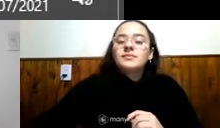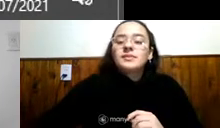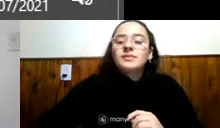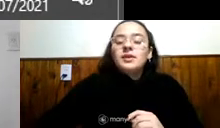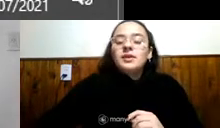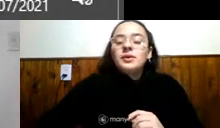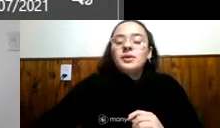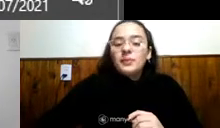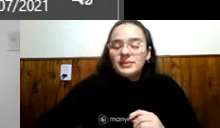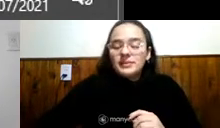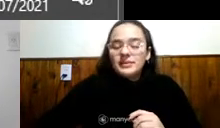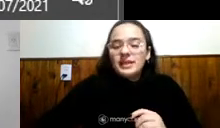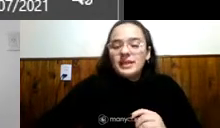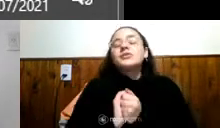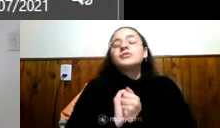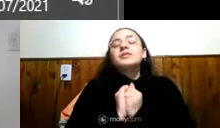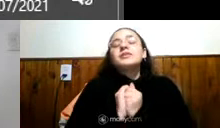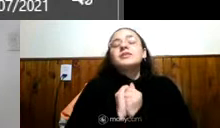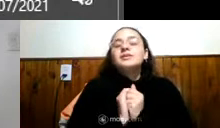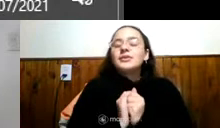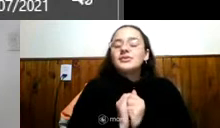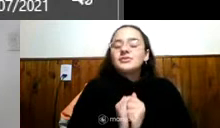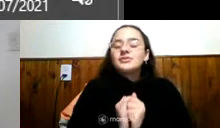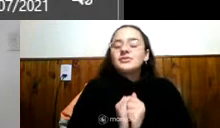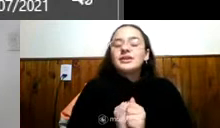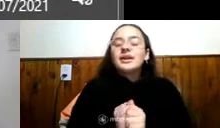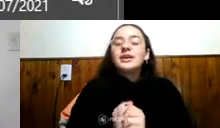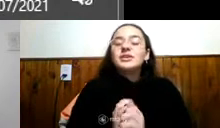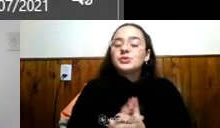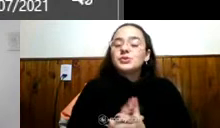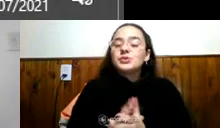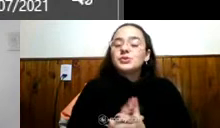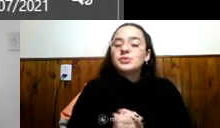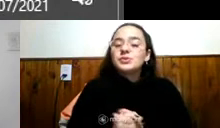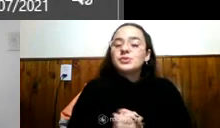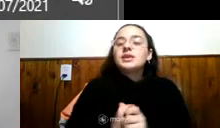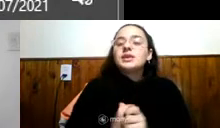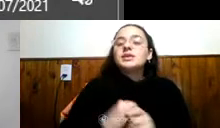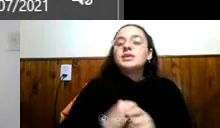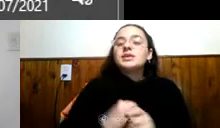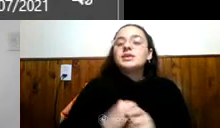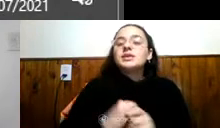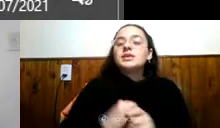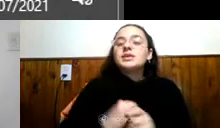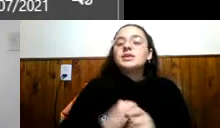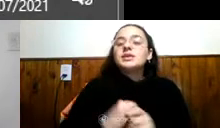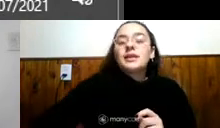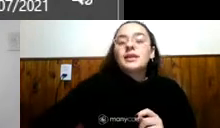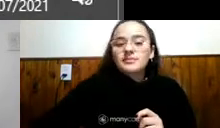Well, as I said, the country I choose is Canada.